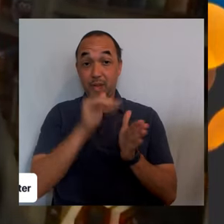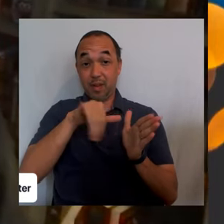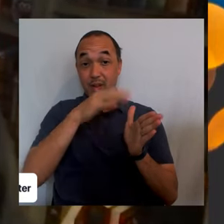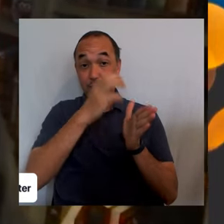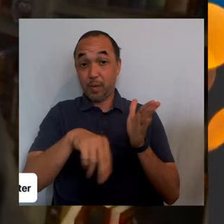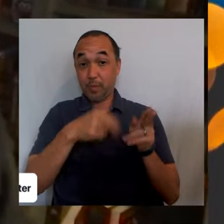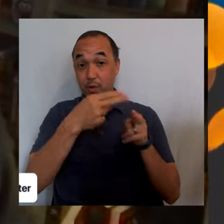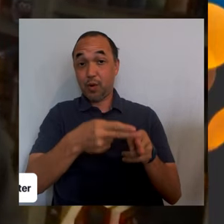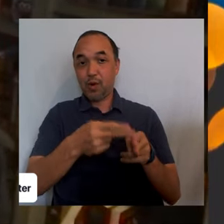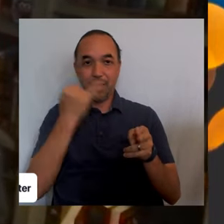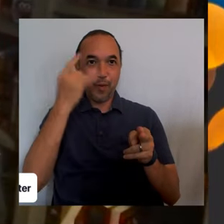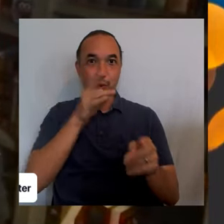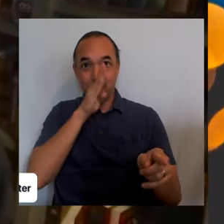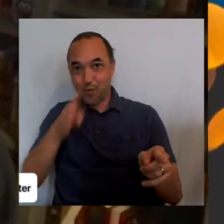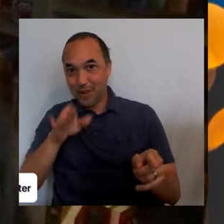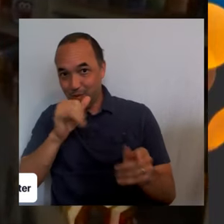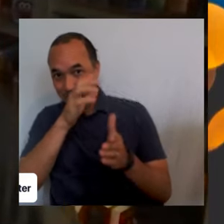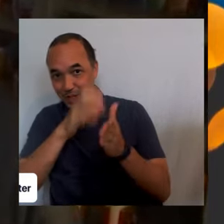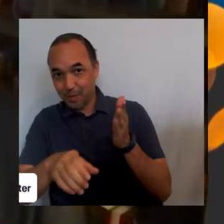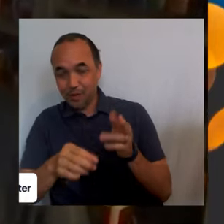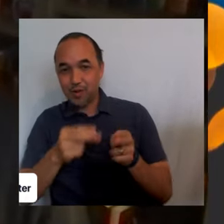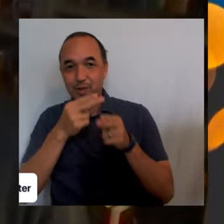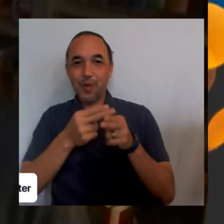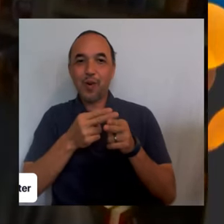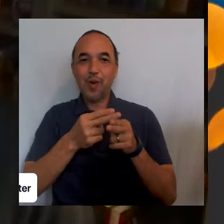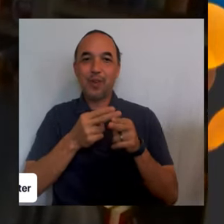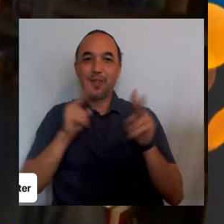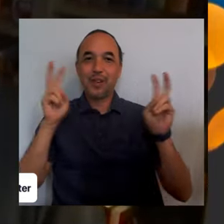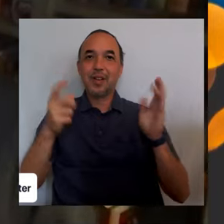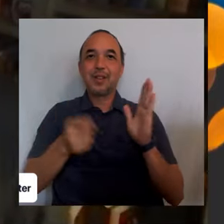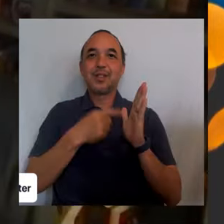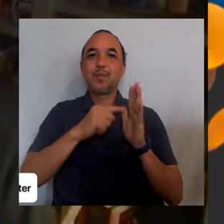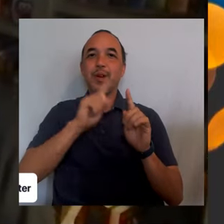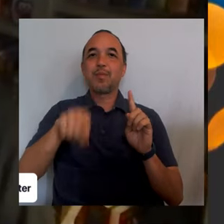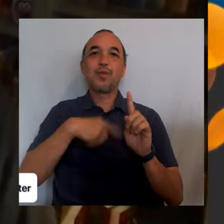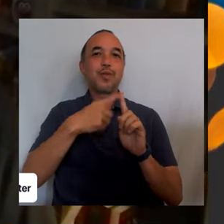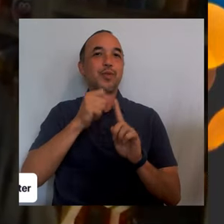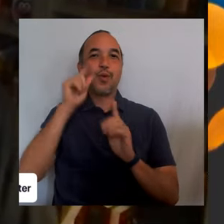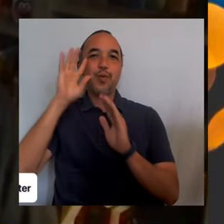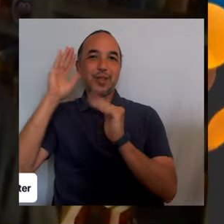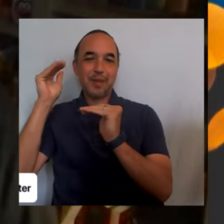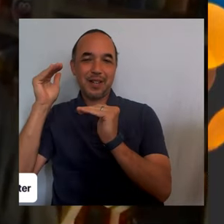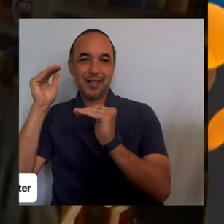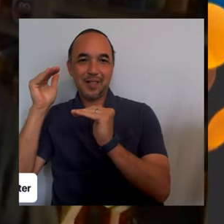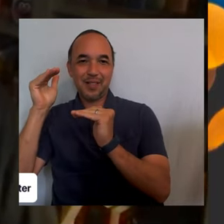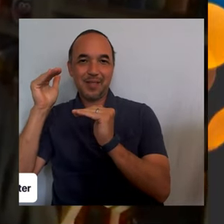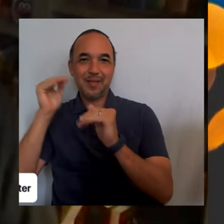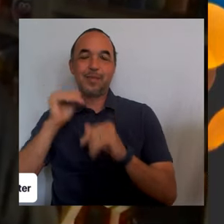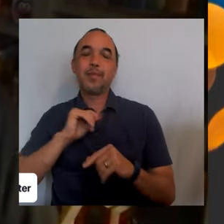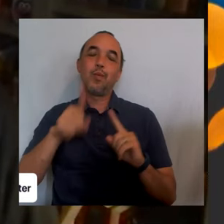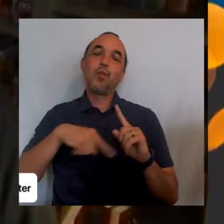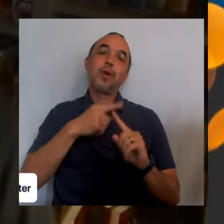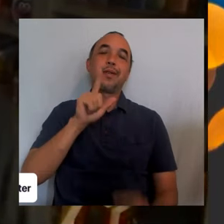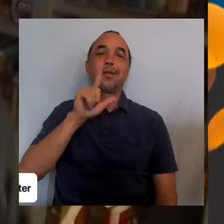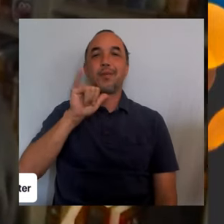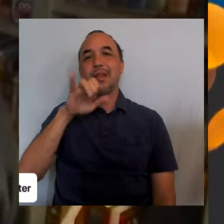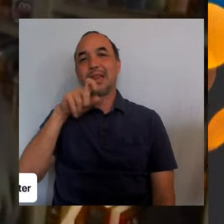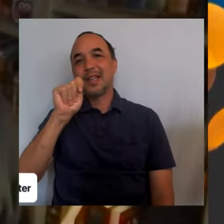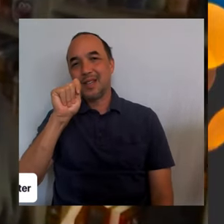want to poop, is called Sometimes It's When You Least Expect It. Because in this instance,